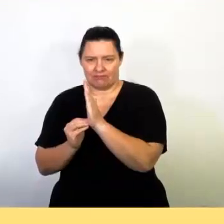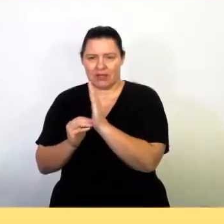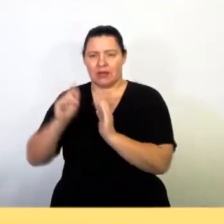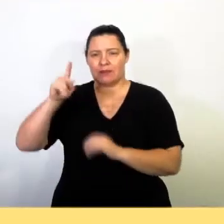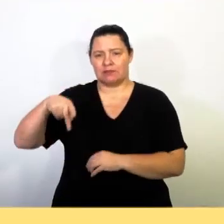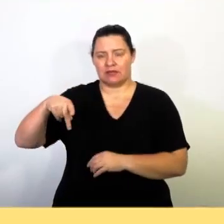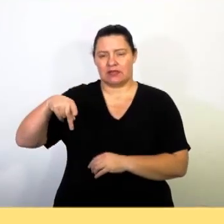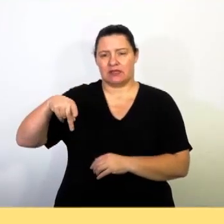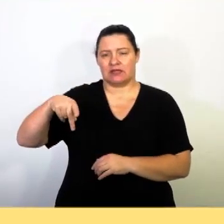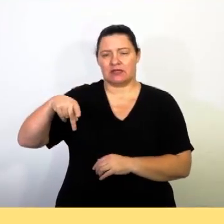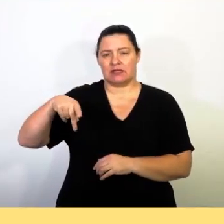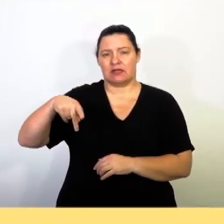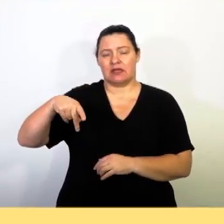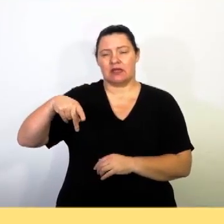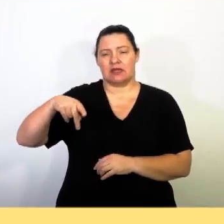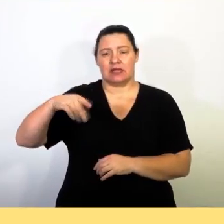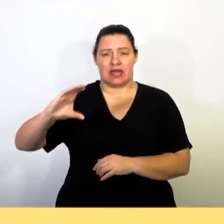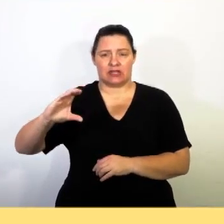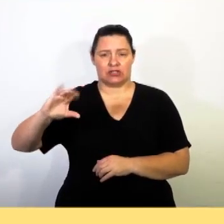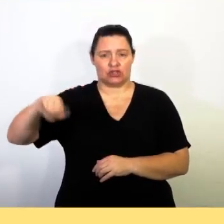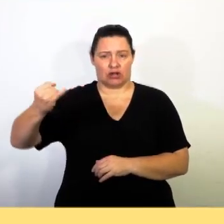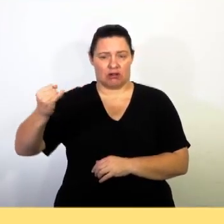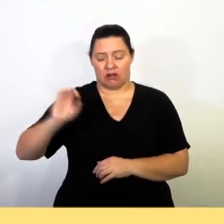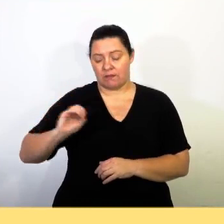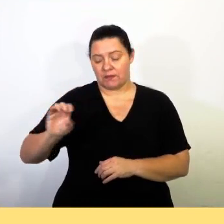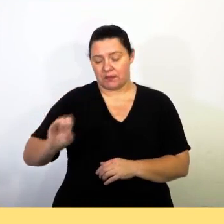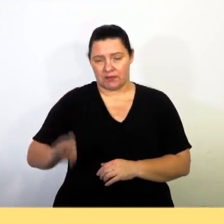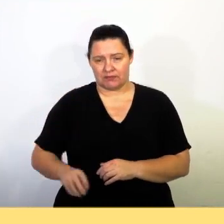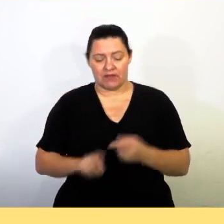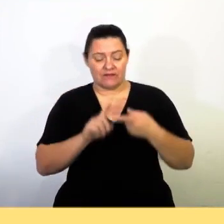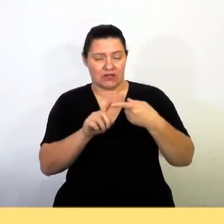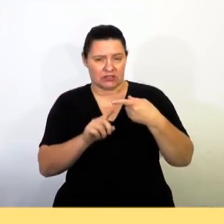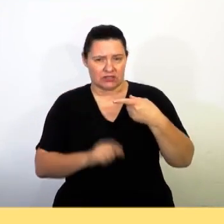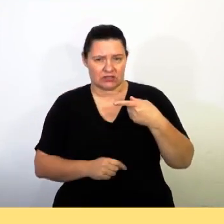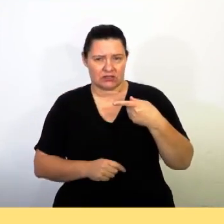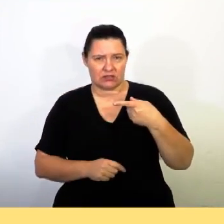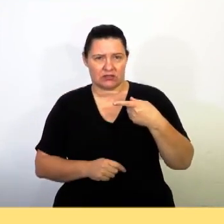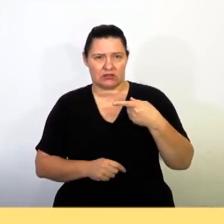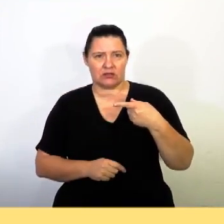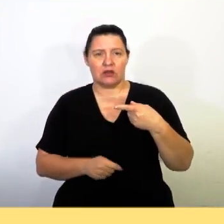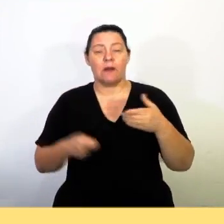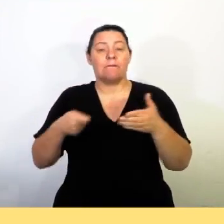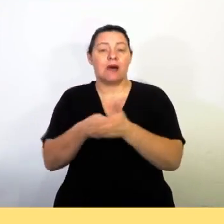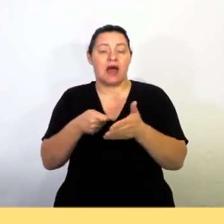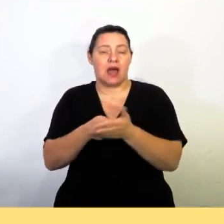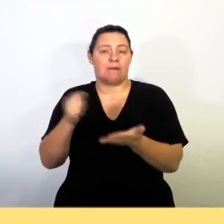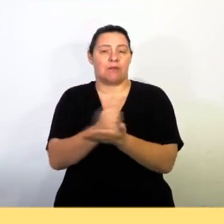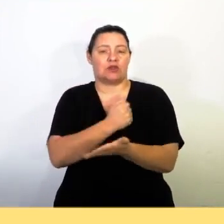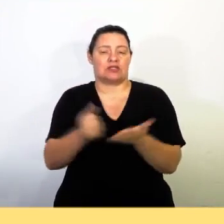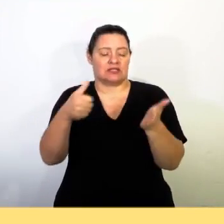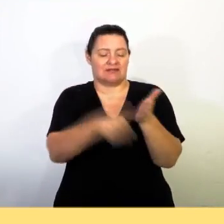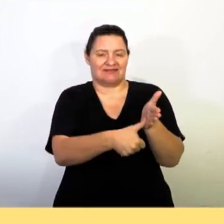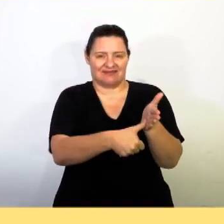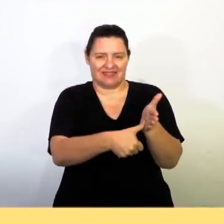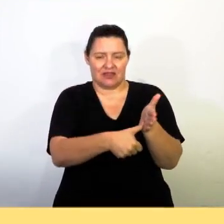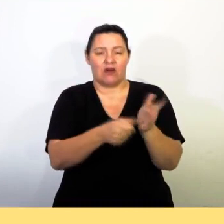this petty cash journal. Okay, so the first one, purchased postage stamps.